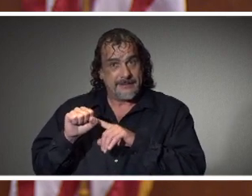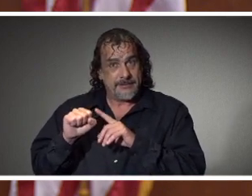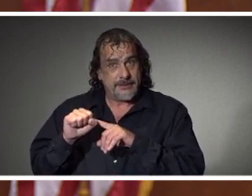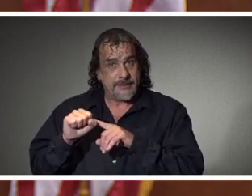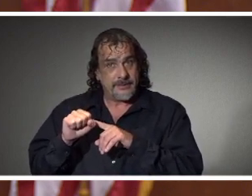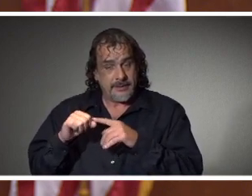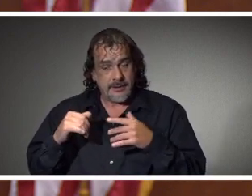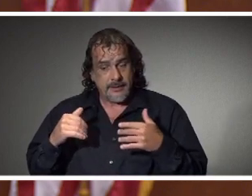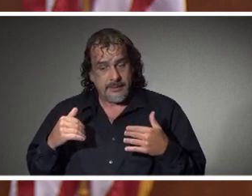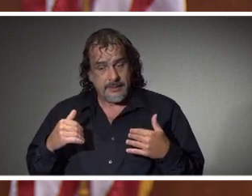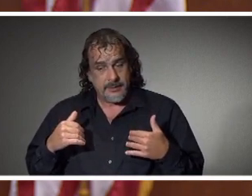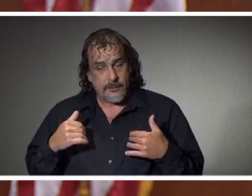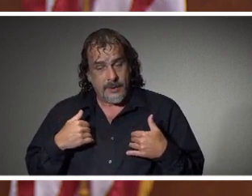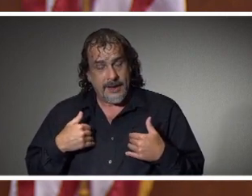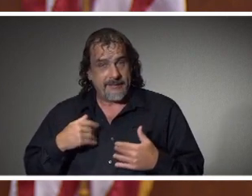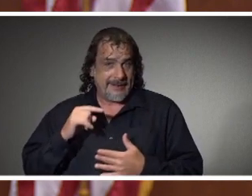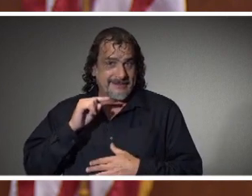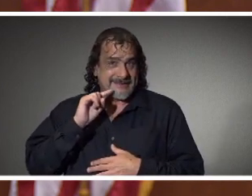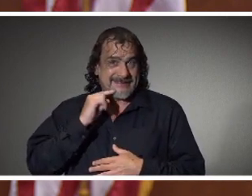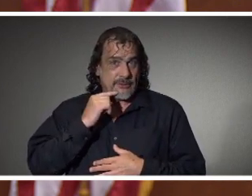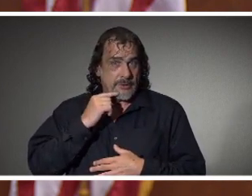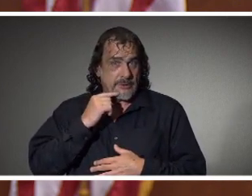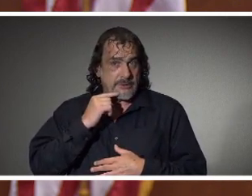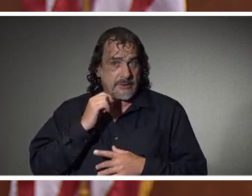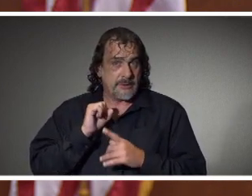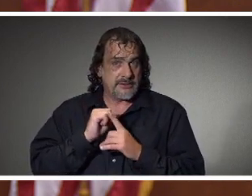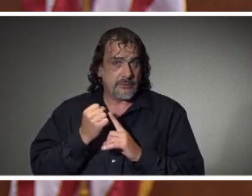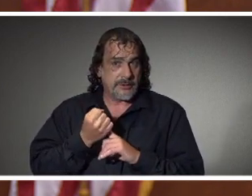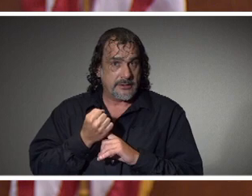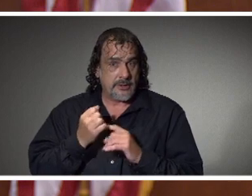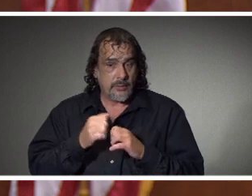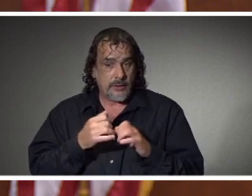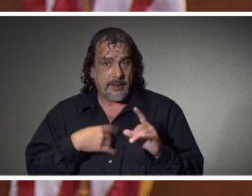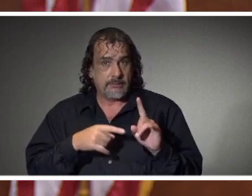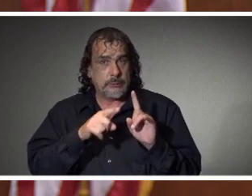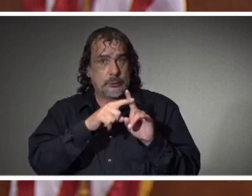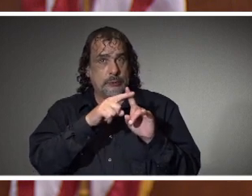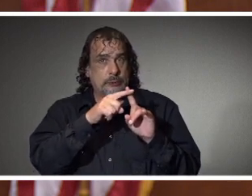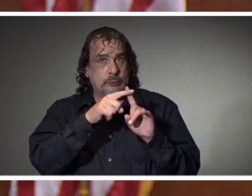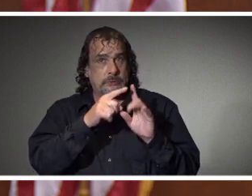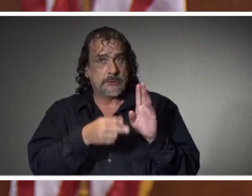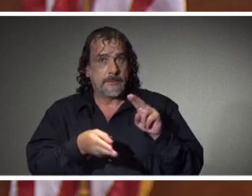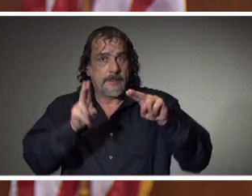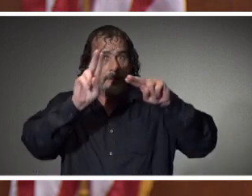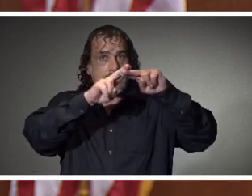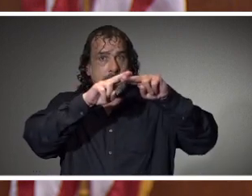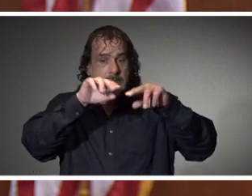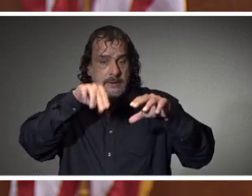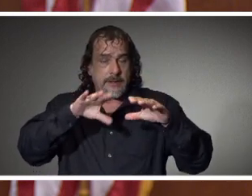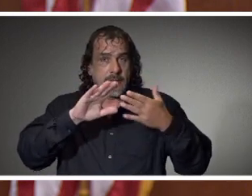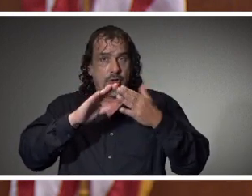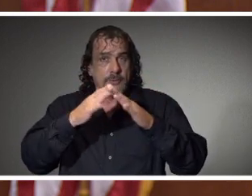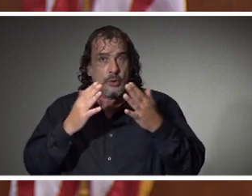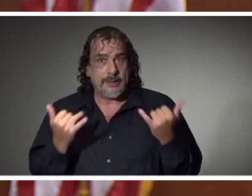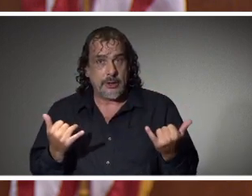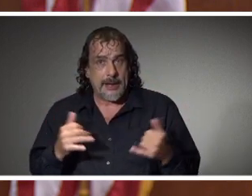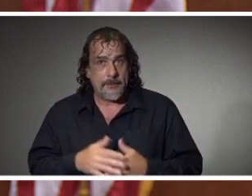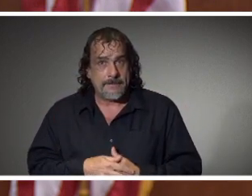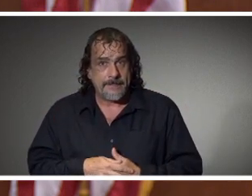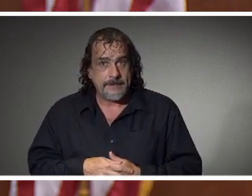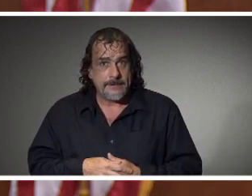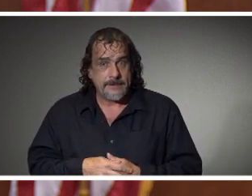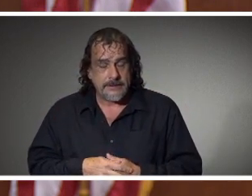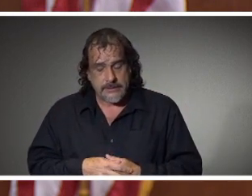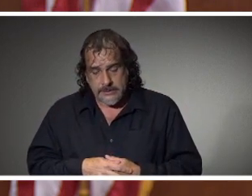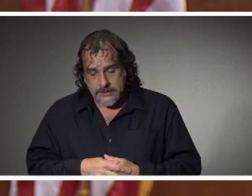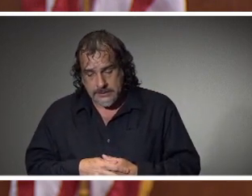in a position in which we have a lot of coronavirus, a lot of COVID-19 in our communities. There